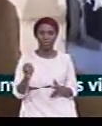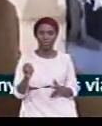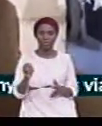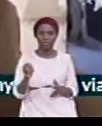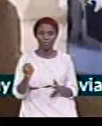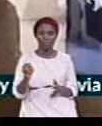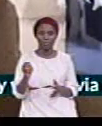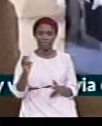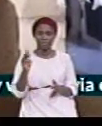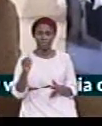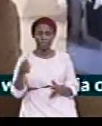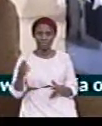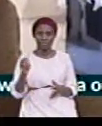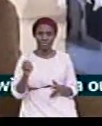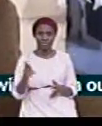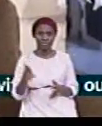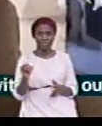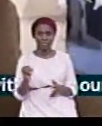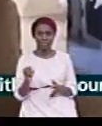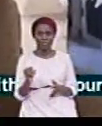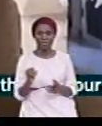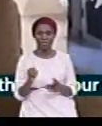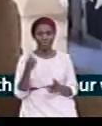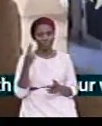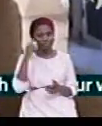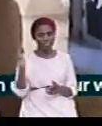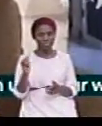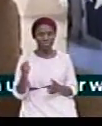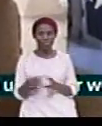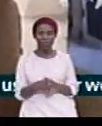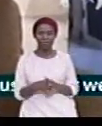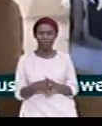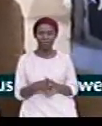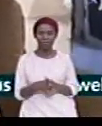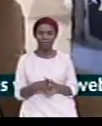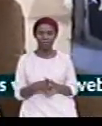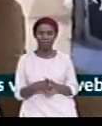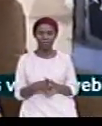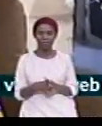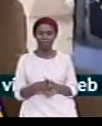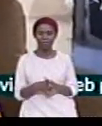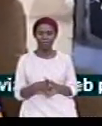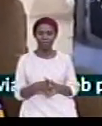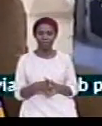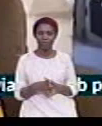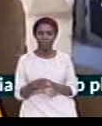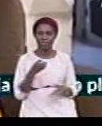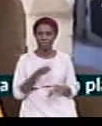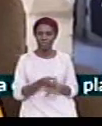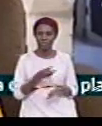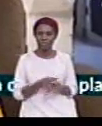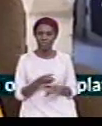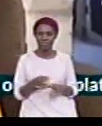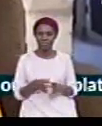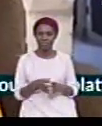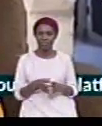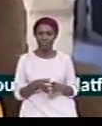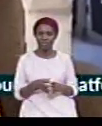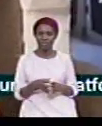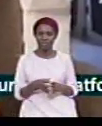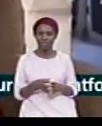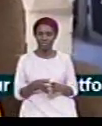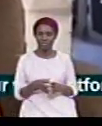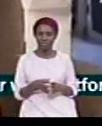As an adult, I find everything very difficult because it was terrible. The pain was very